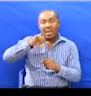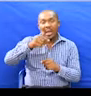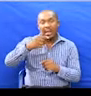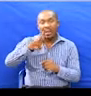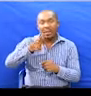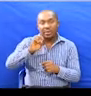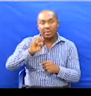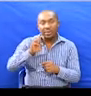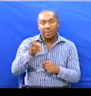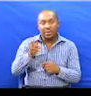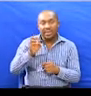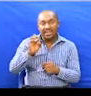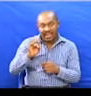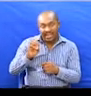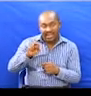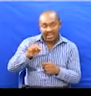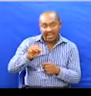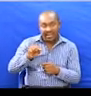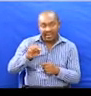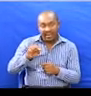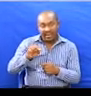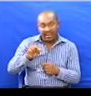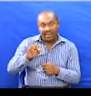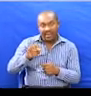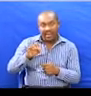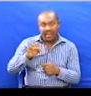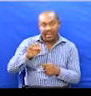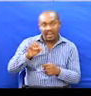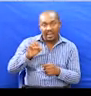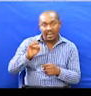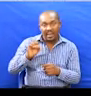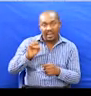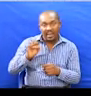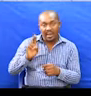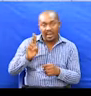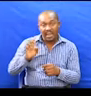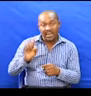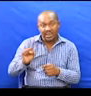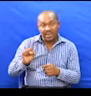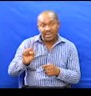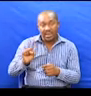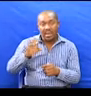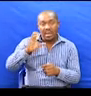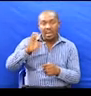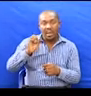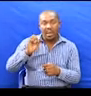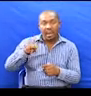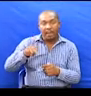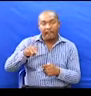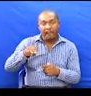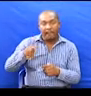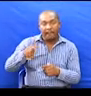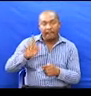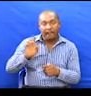Sometimes these proteins, they are called nitrogenous compound. Why? They are called nitrogenous compound because of the presence